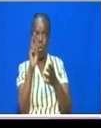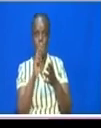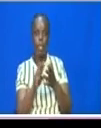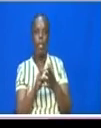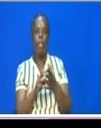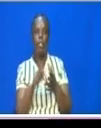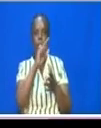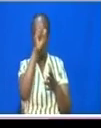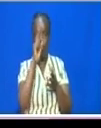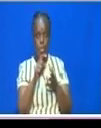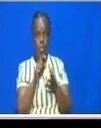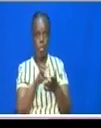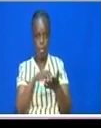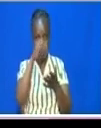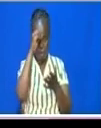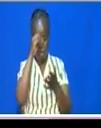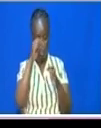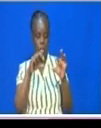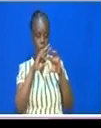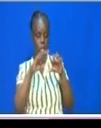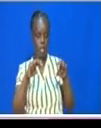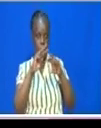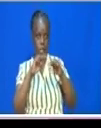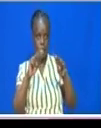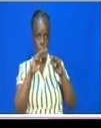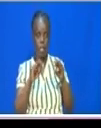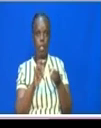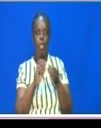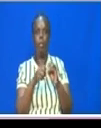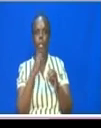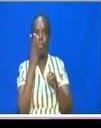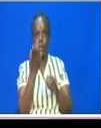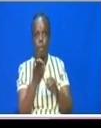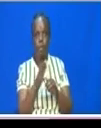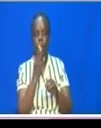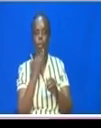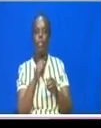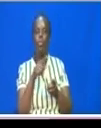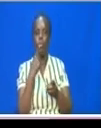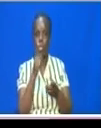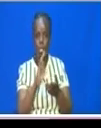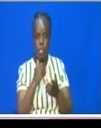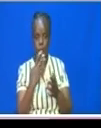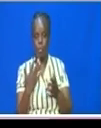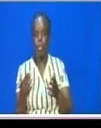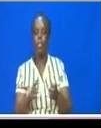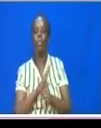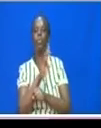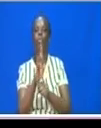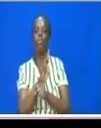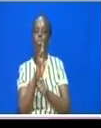the question. First of all, you start by analyzing that. So I just want to point out some issues that you're going to use